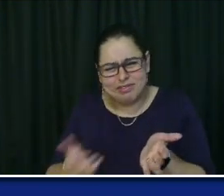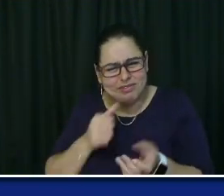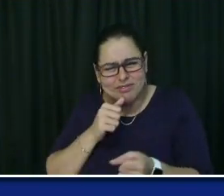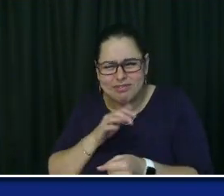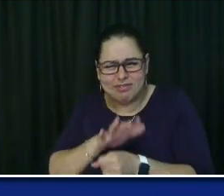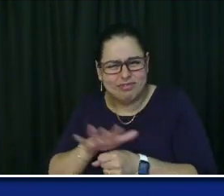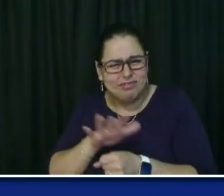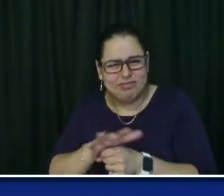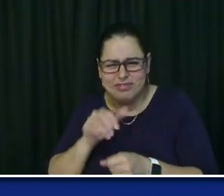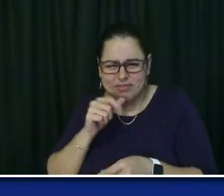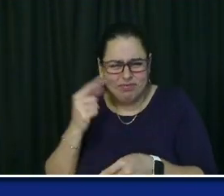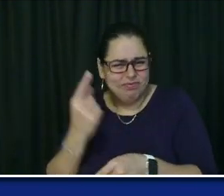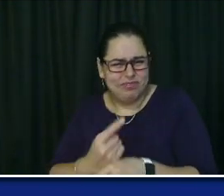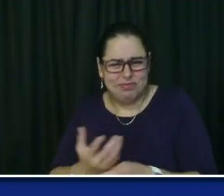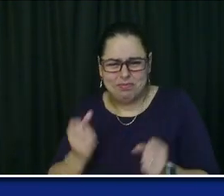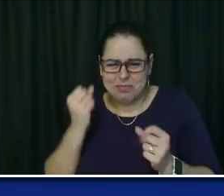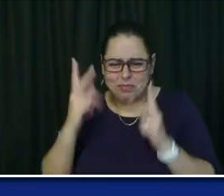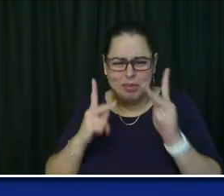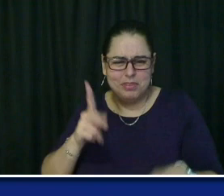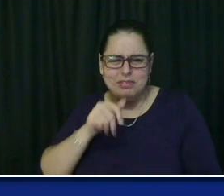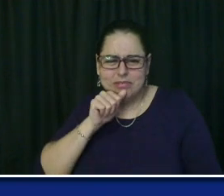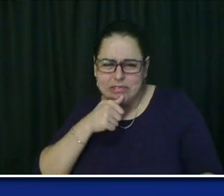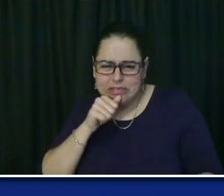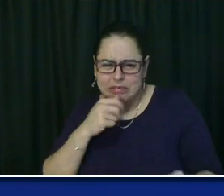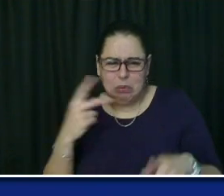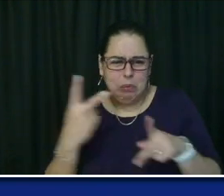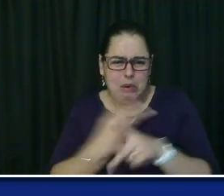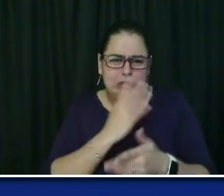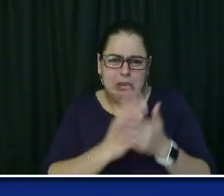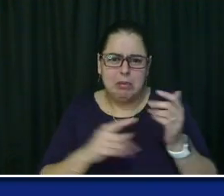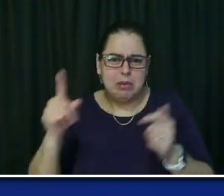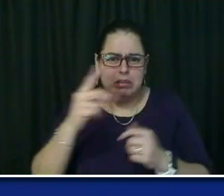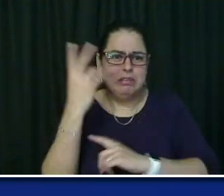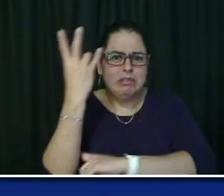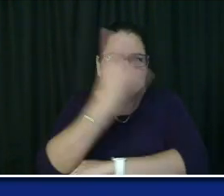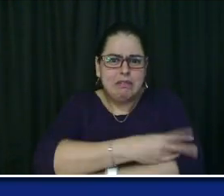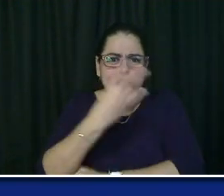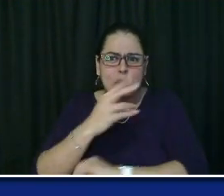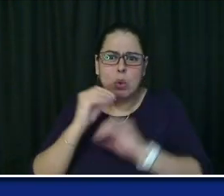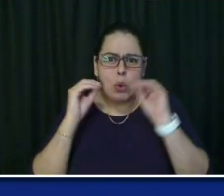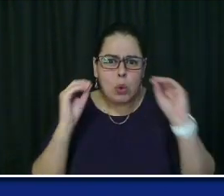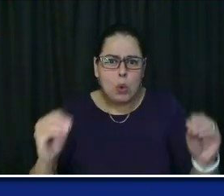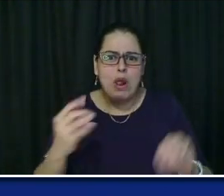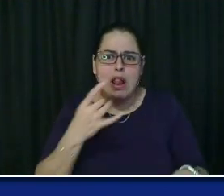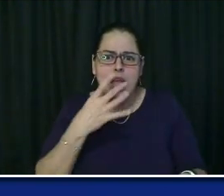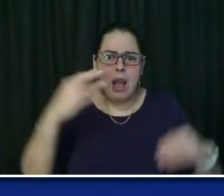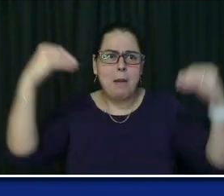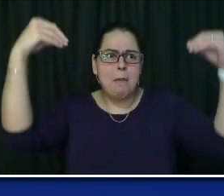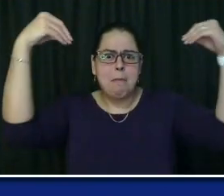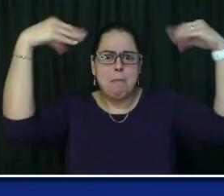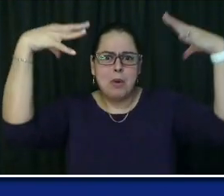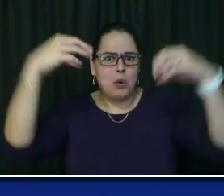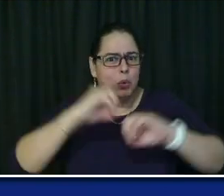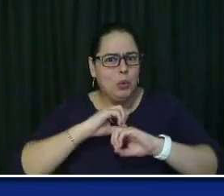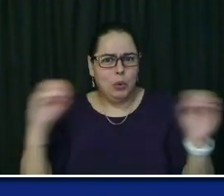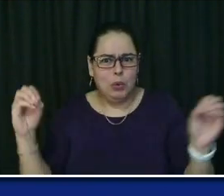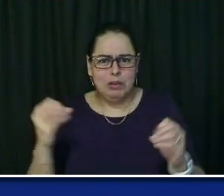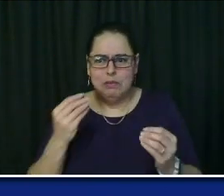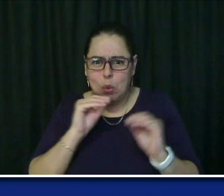period of time. Some folks going 7 days without access. We don't think a $3 reduction is adequate, and we'll highlight